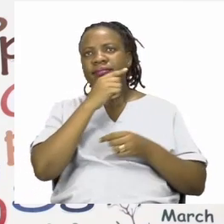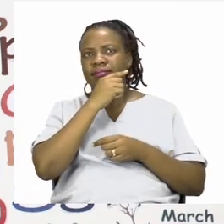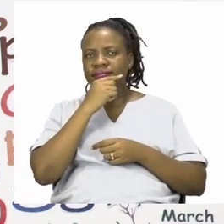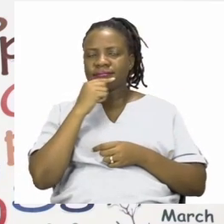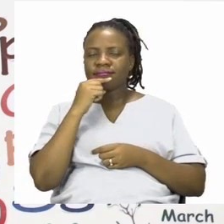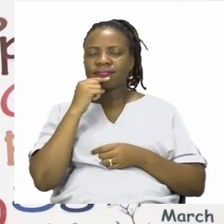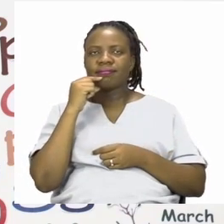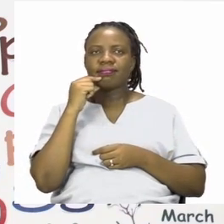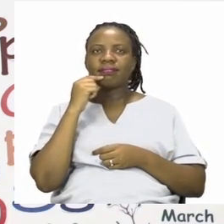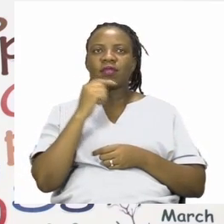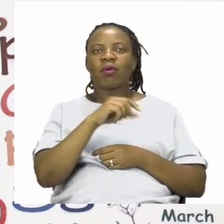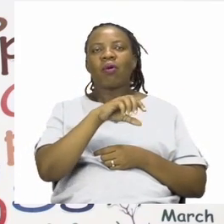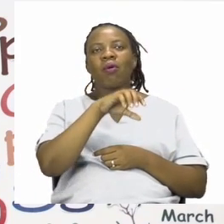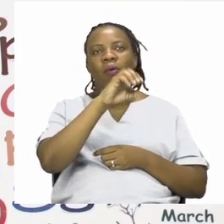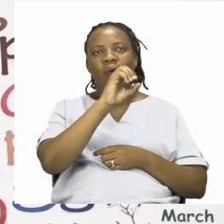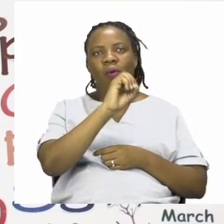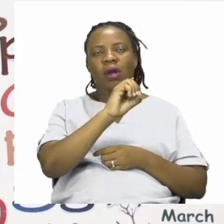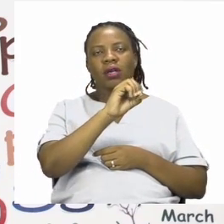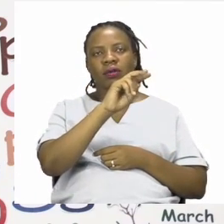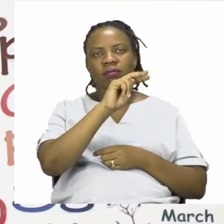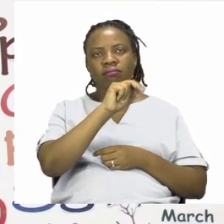129. There we have it.